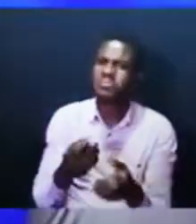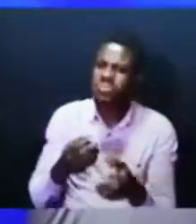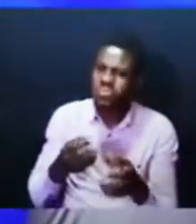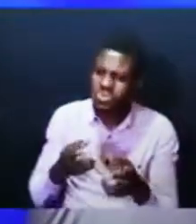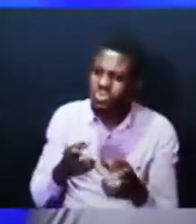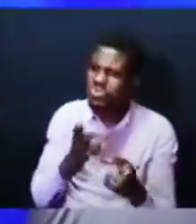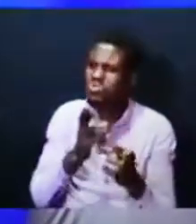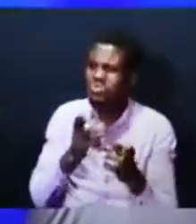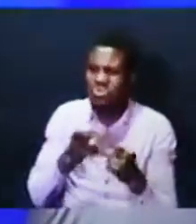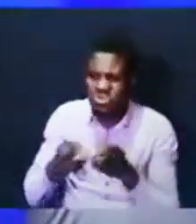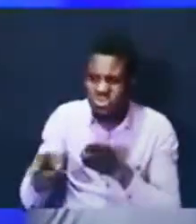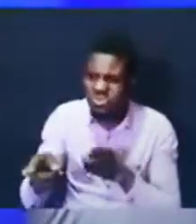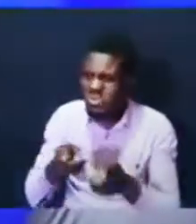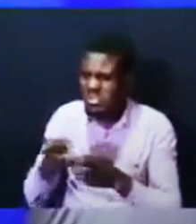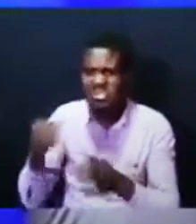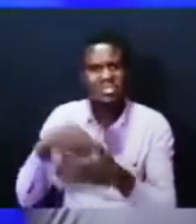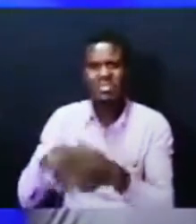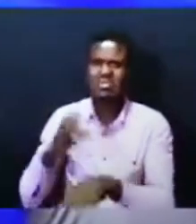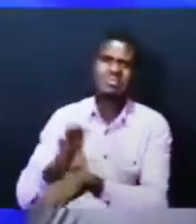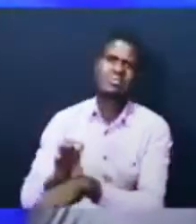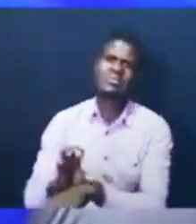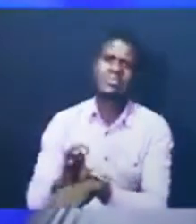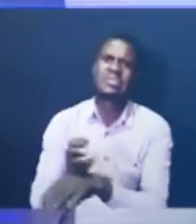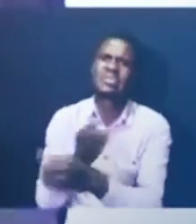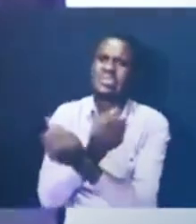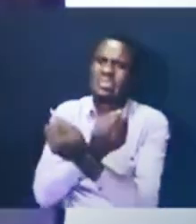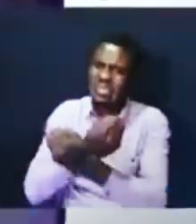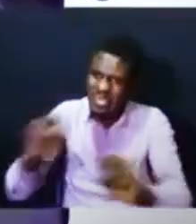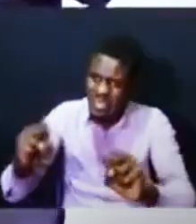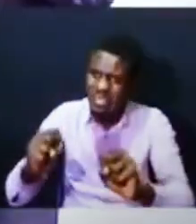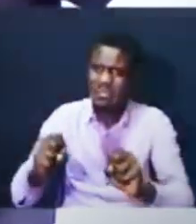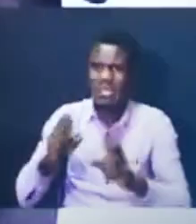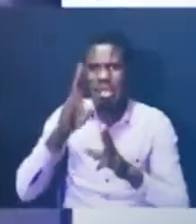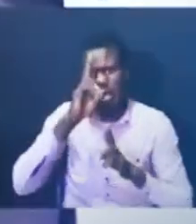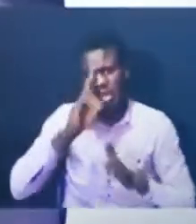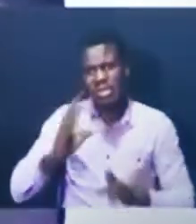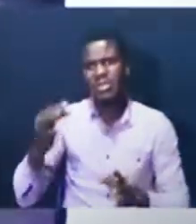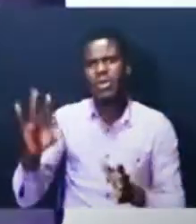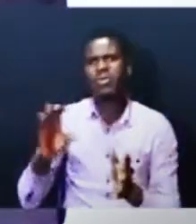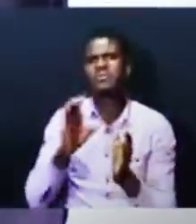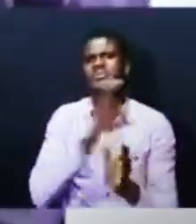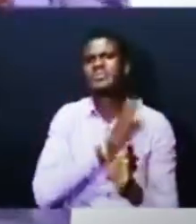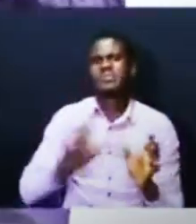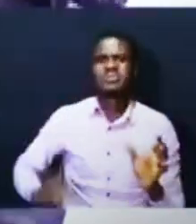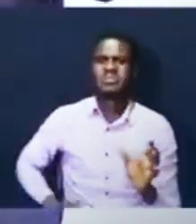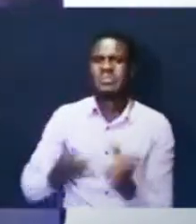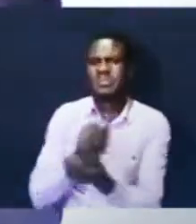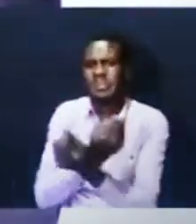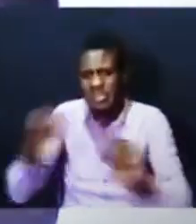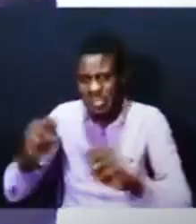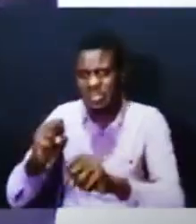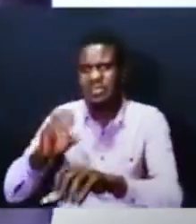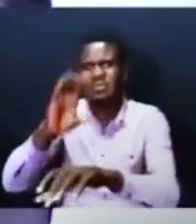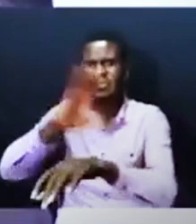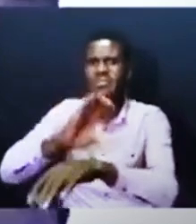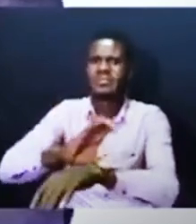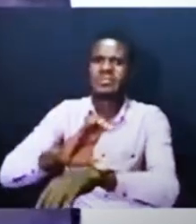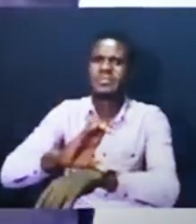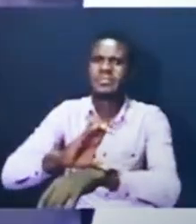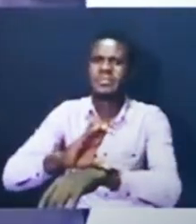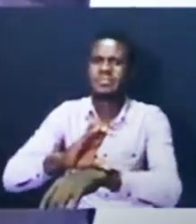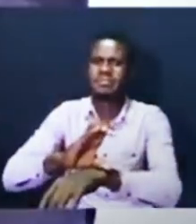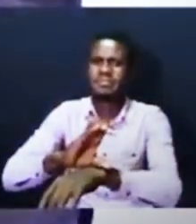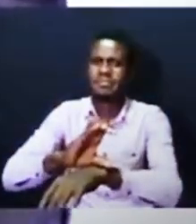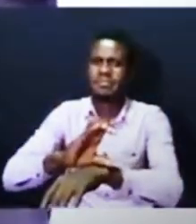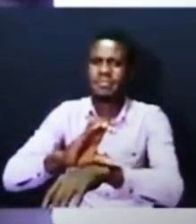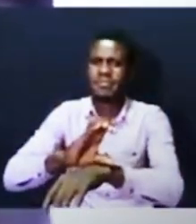the honor of Christ. Save the church. Asafo peni me ma boni ni hin e wa asafo ni mo. Je Christo ani onyam ni si ho, je asafo